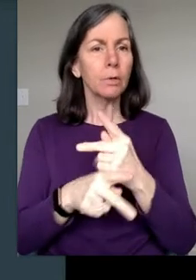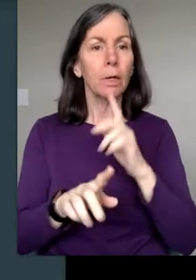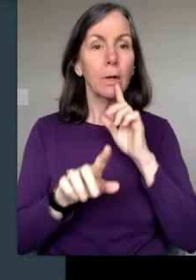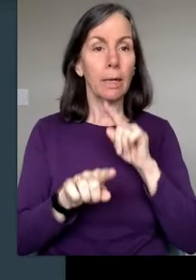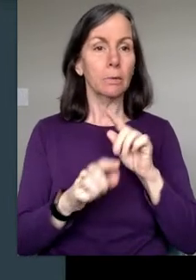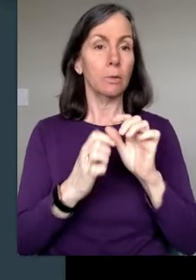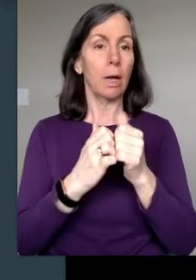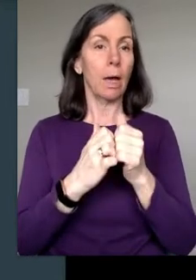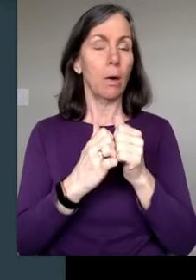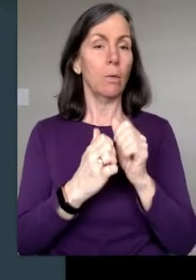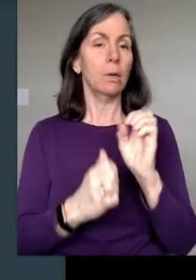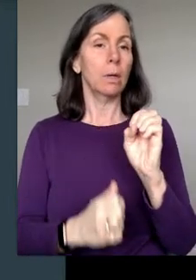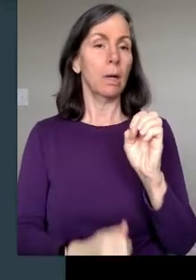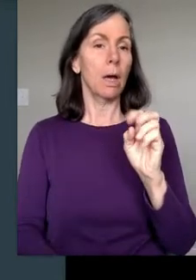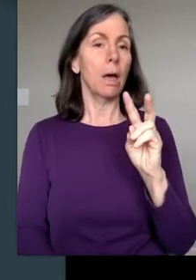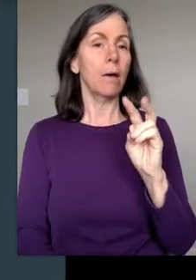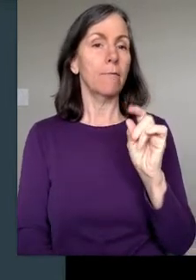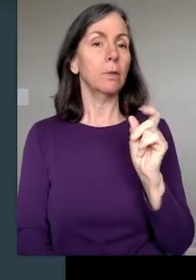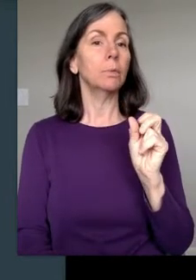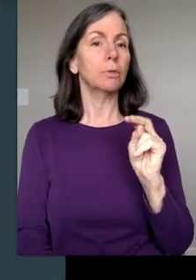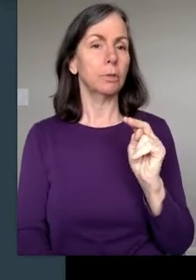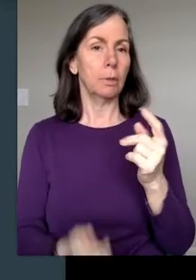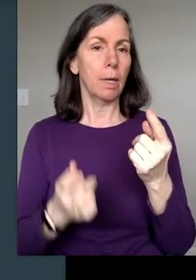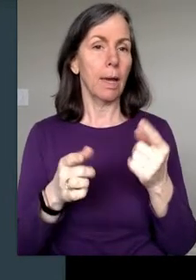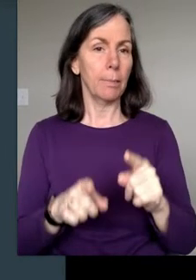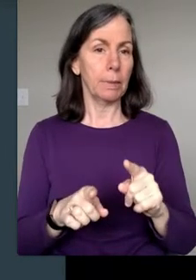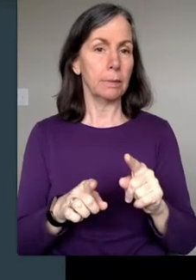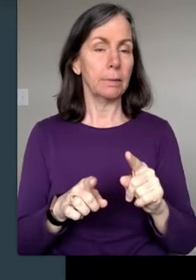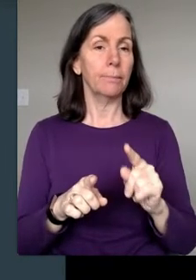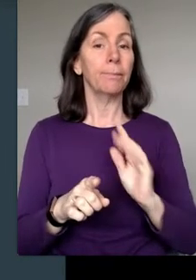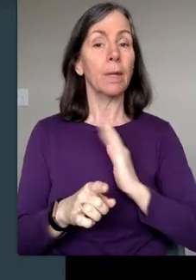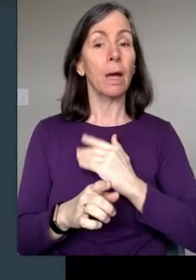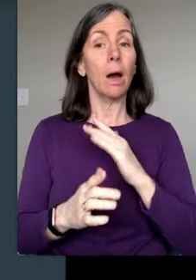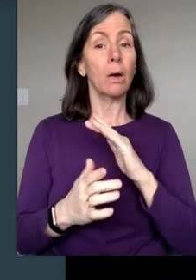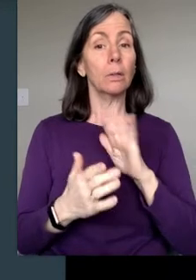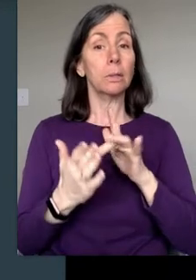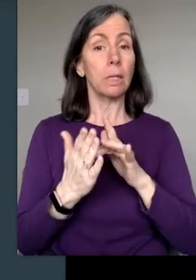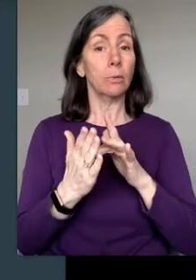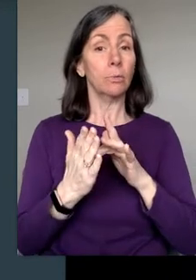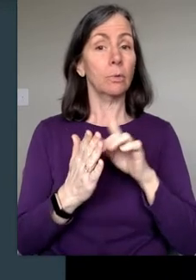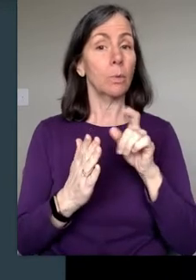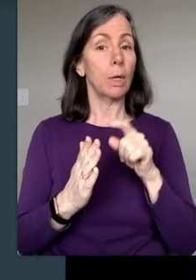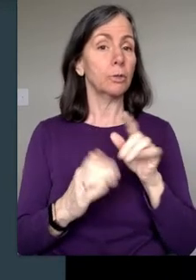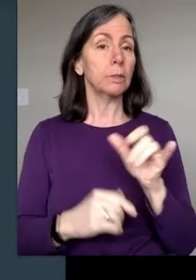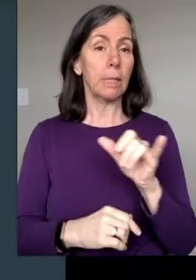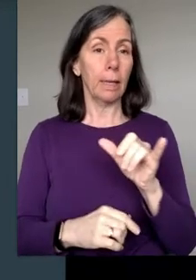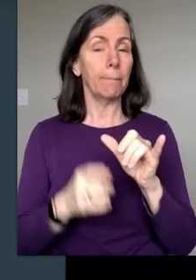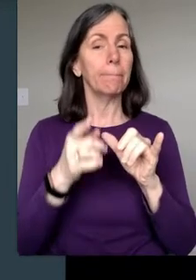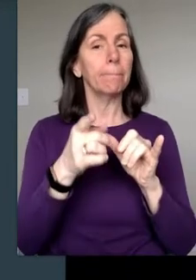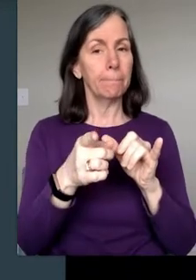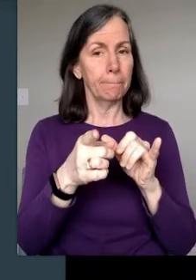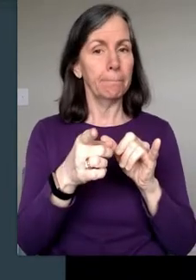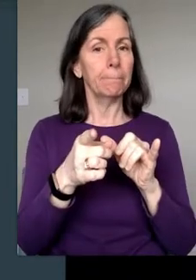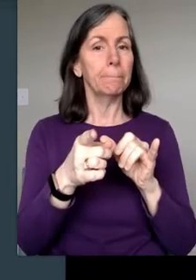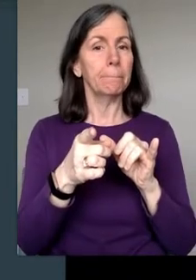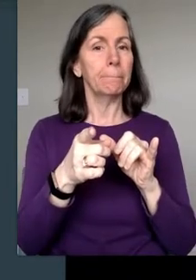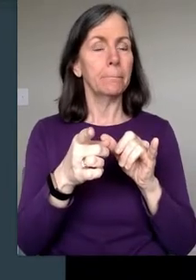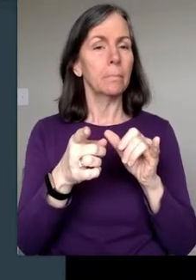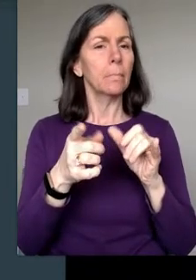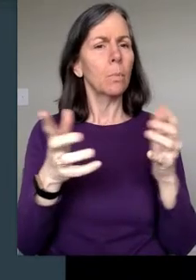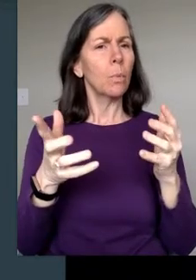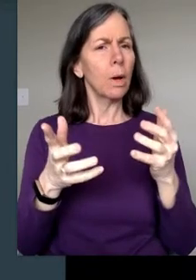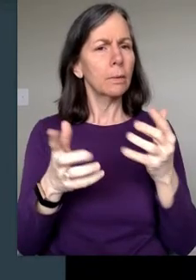happen. So our unit central question is the same. What causes the